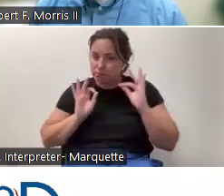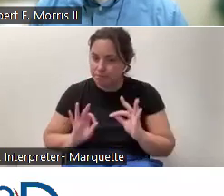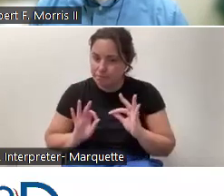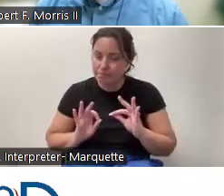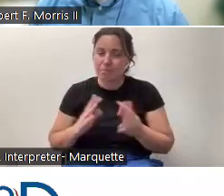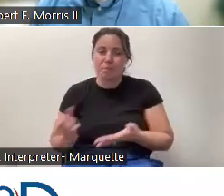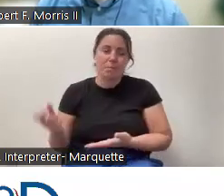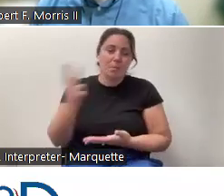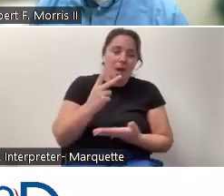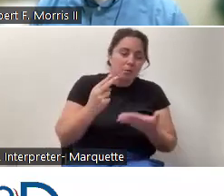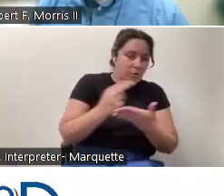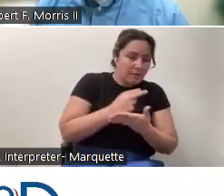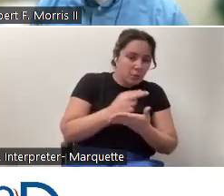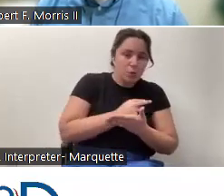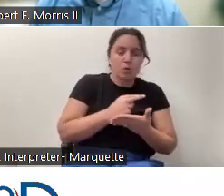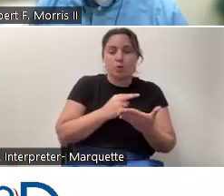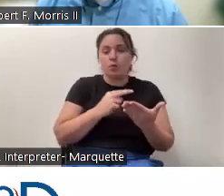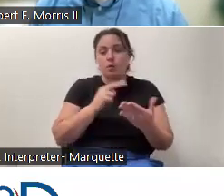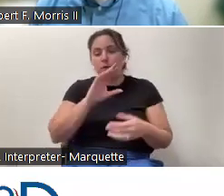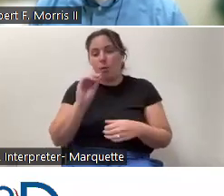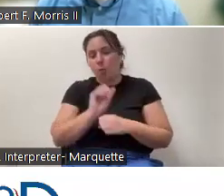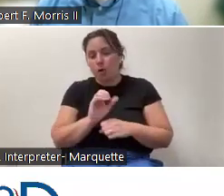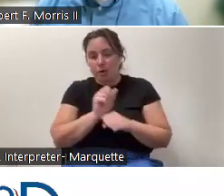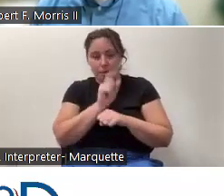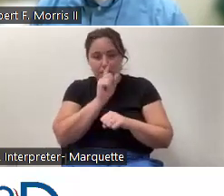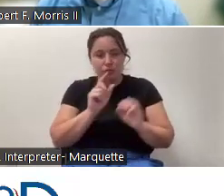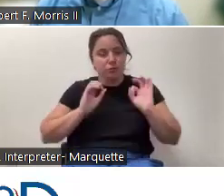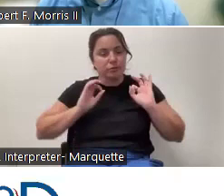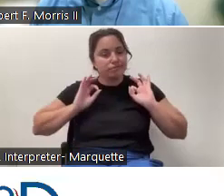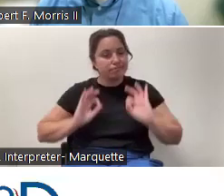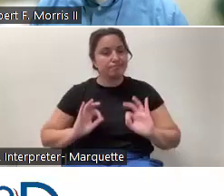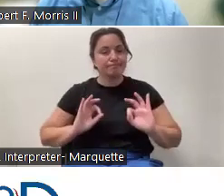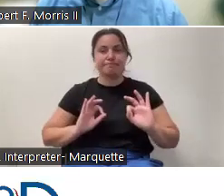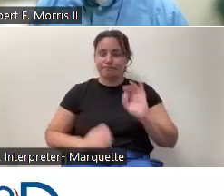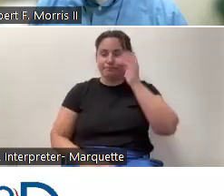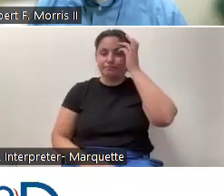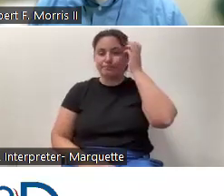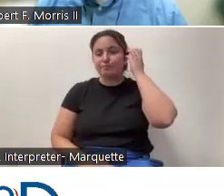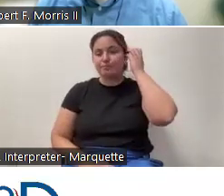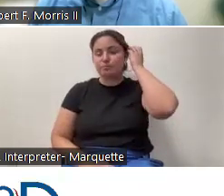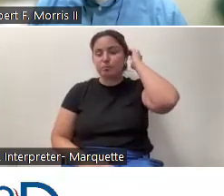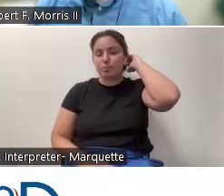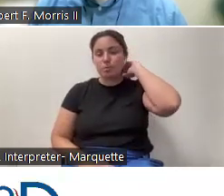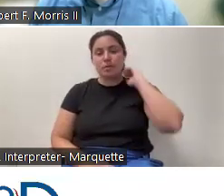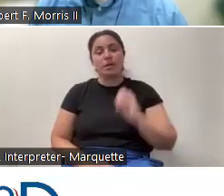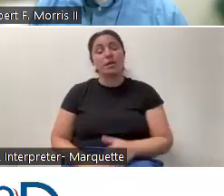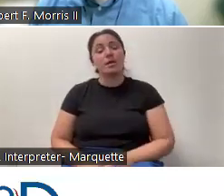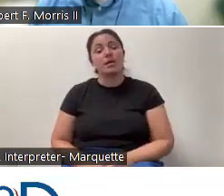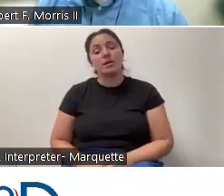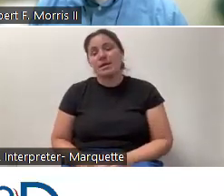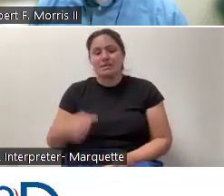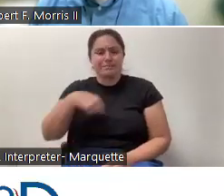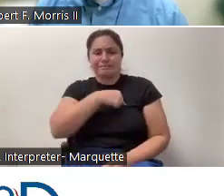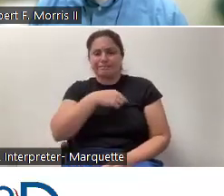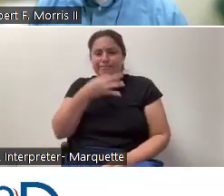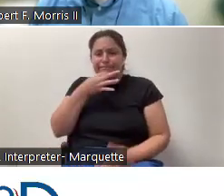pages with our coworkers just to ensure that we have that accessibility going. And we're not experts on